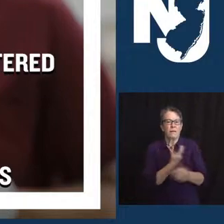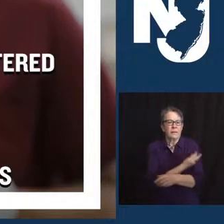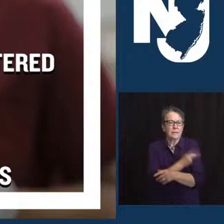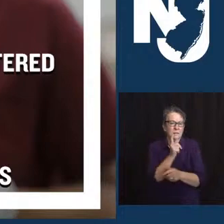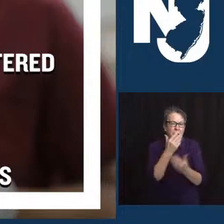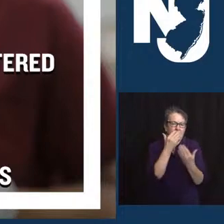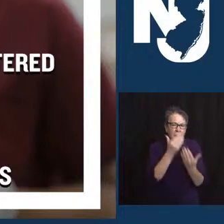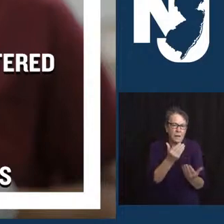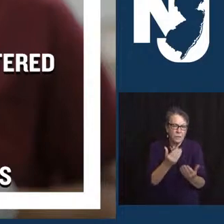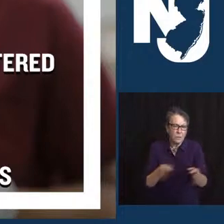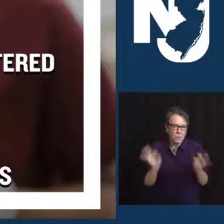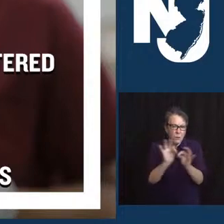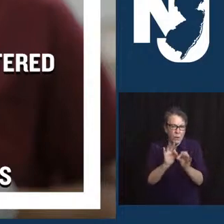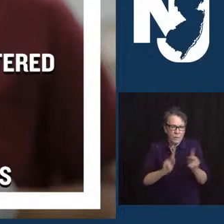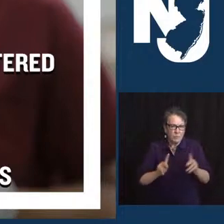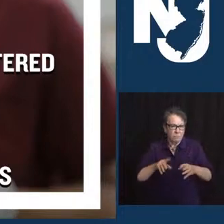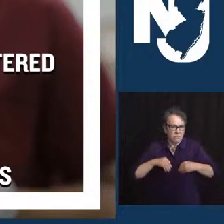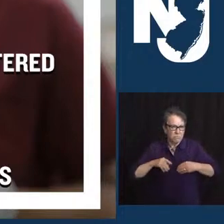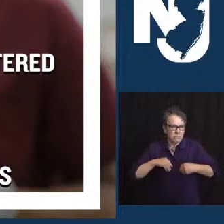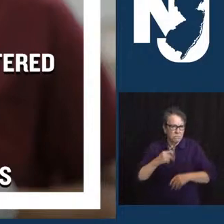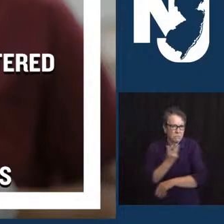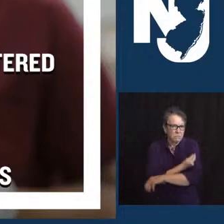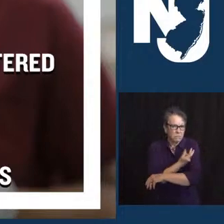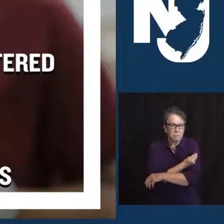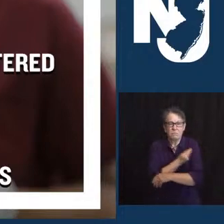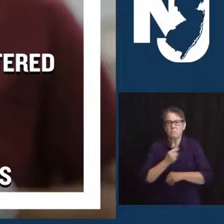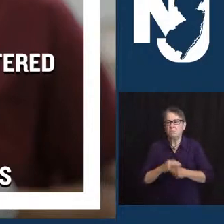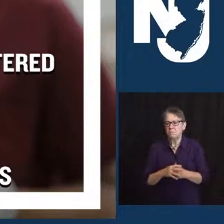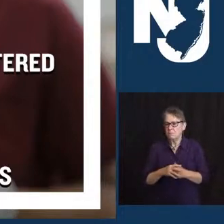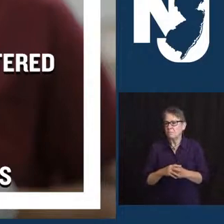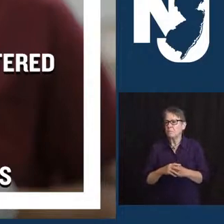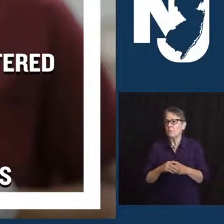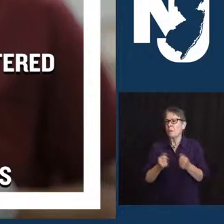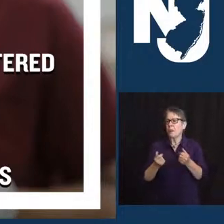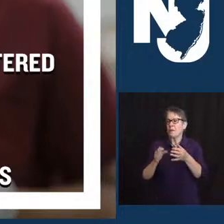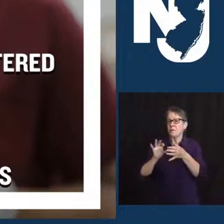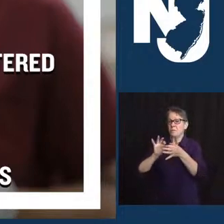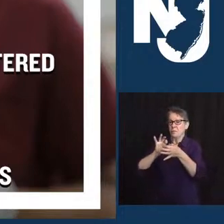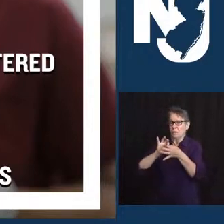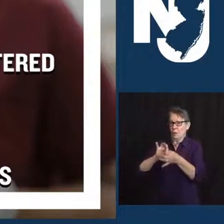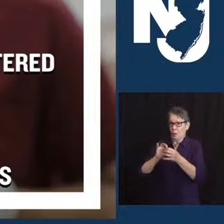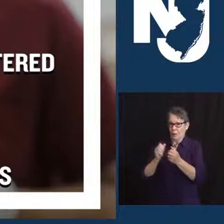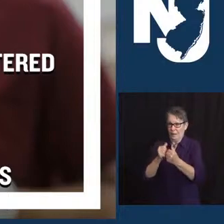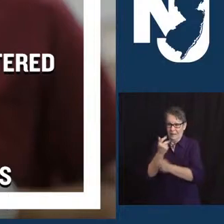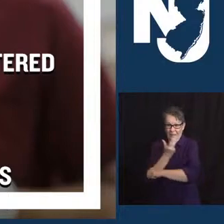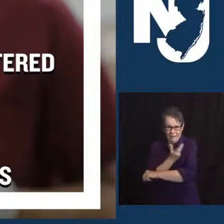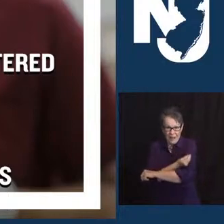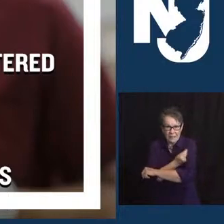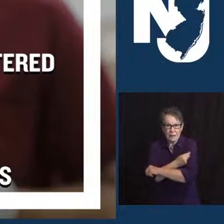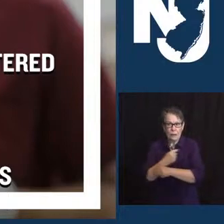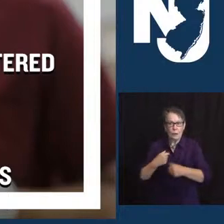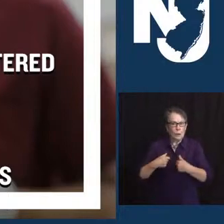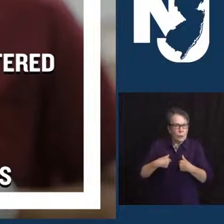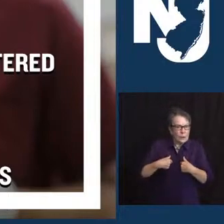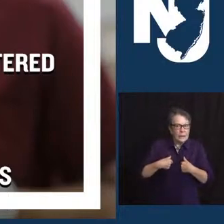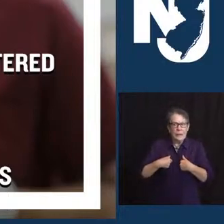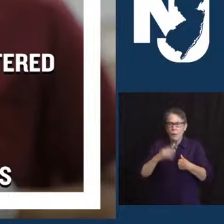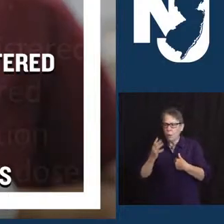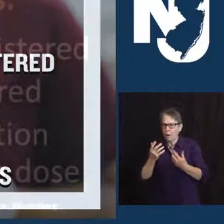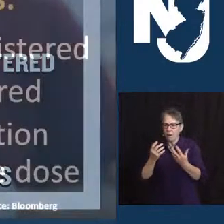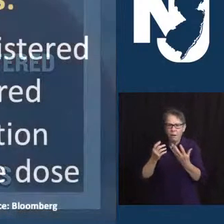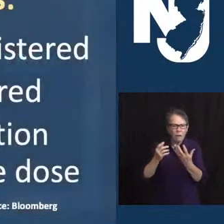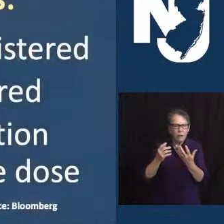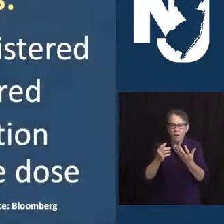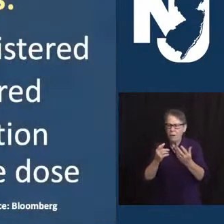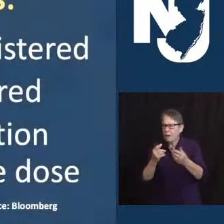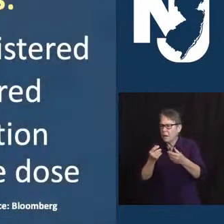complete, particularly as it relates to equity and getting to folks who were hard to reach. But we do, it is a fact, continue to have one of